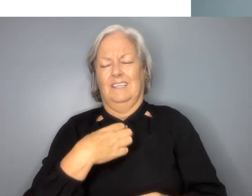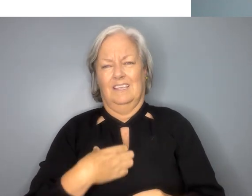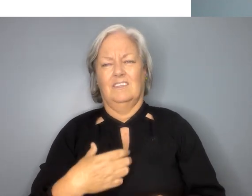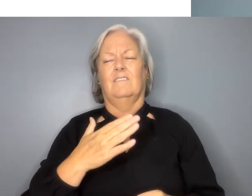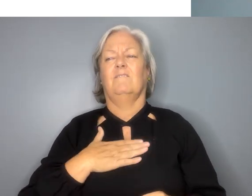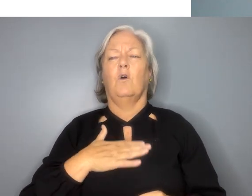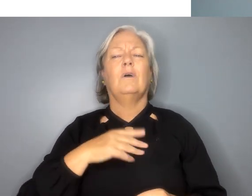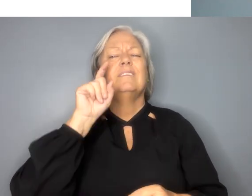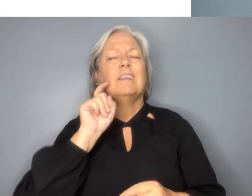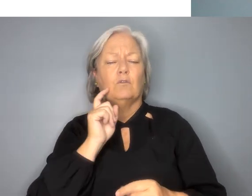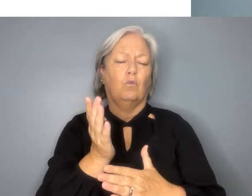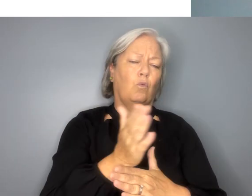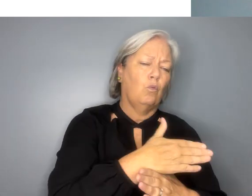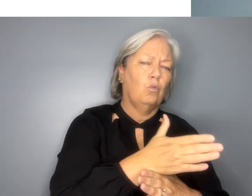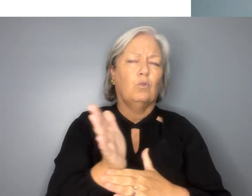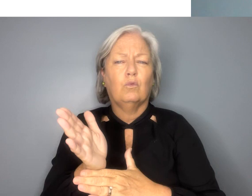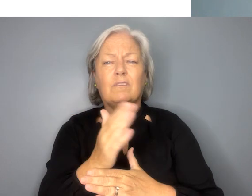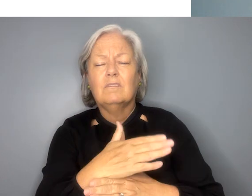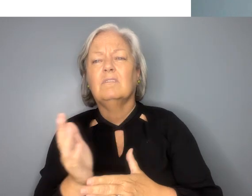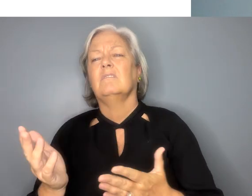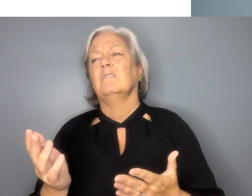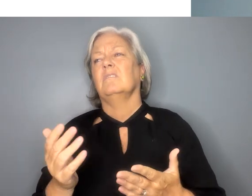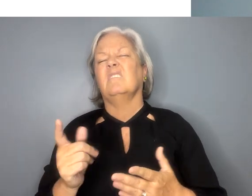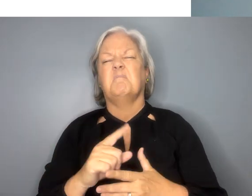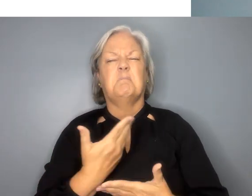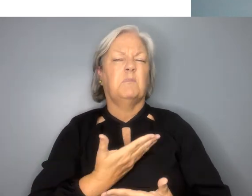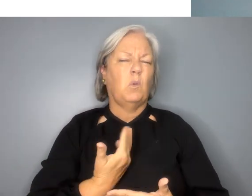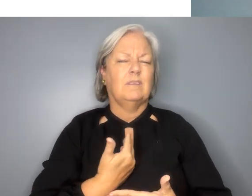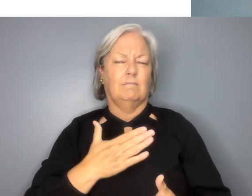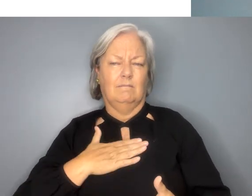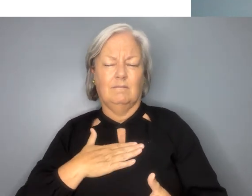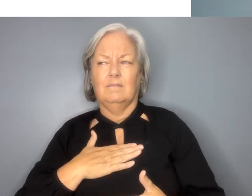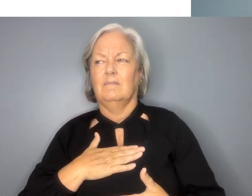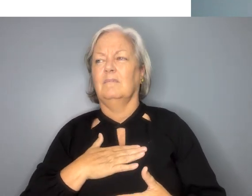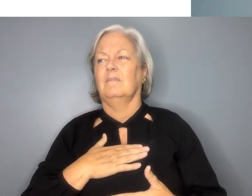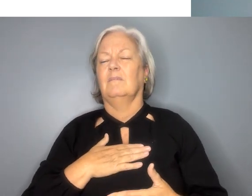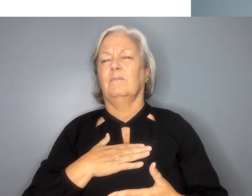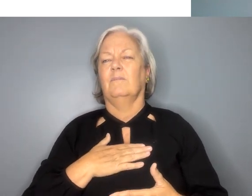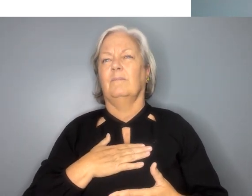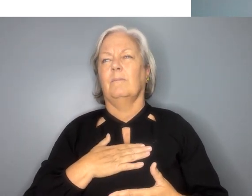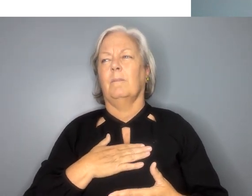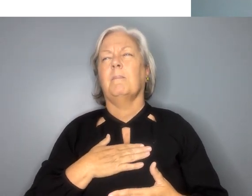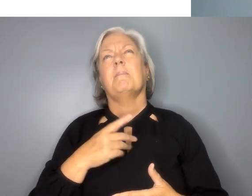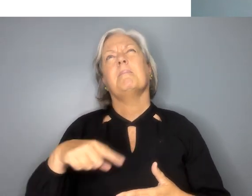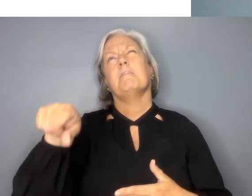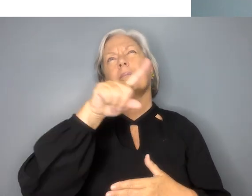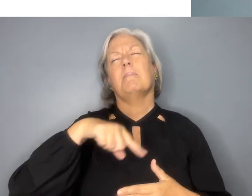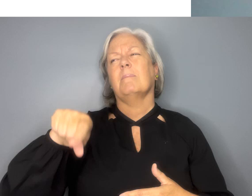identities around sexual orientation and gender that are often seen as not quite